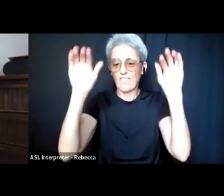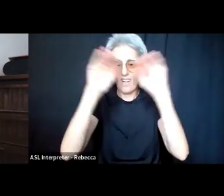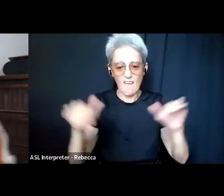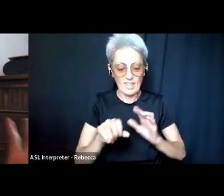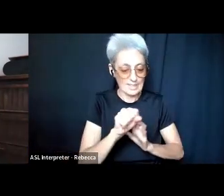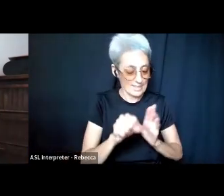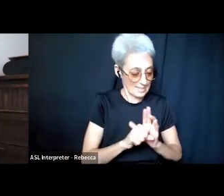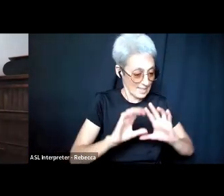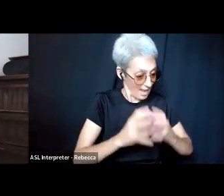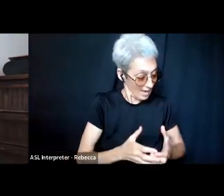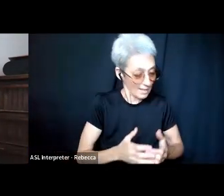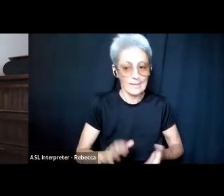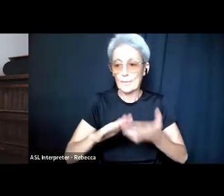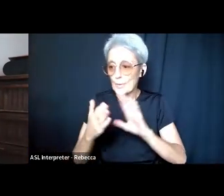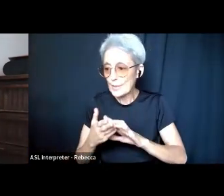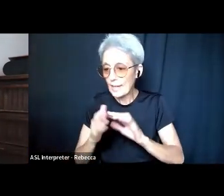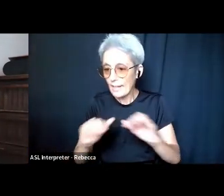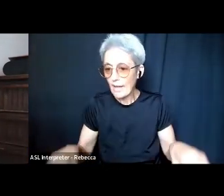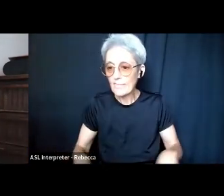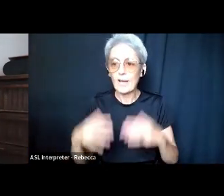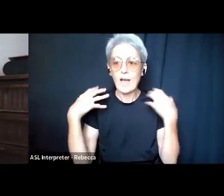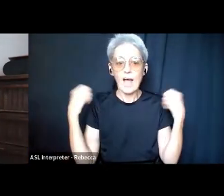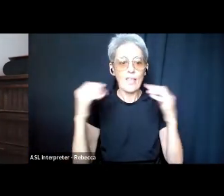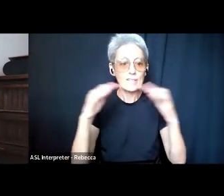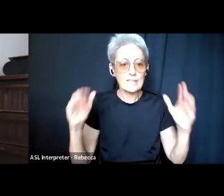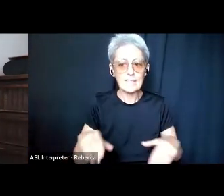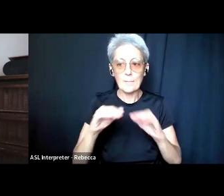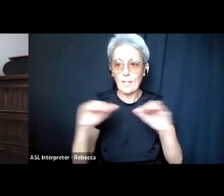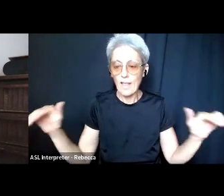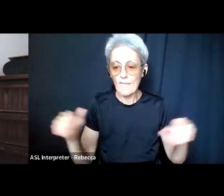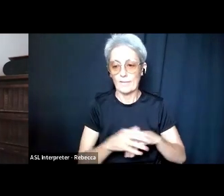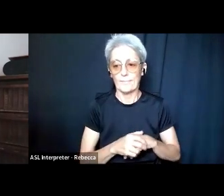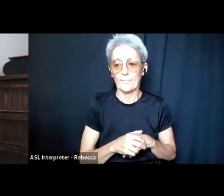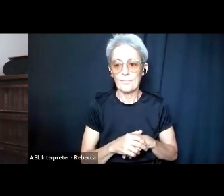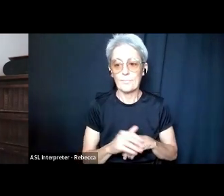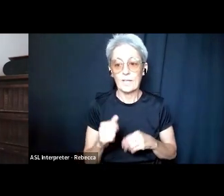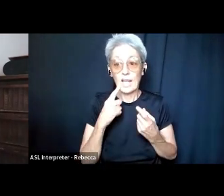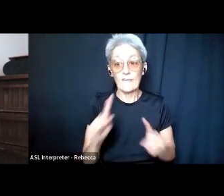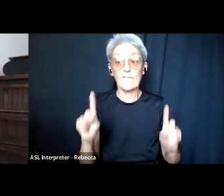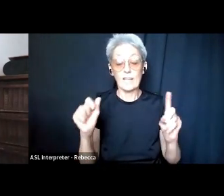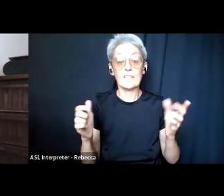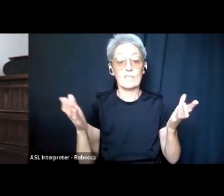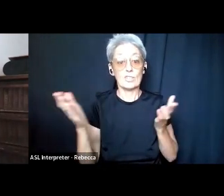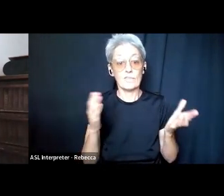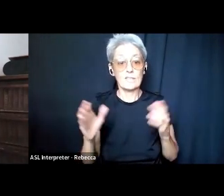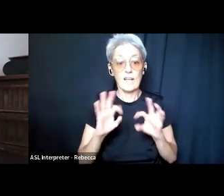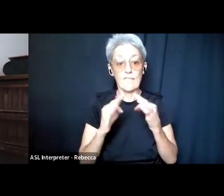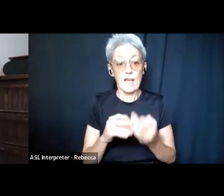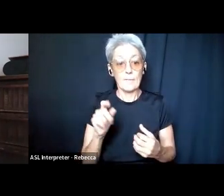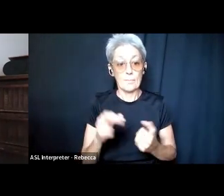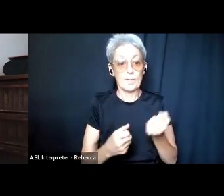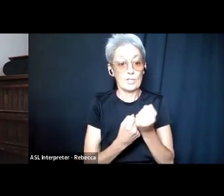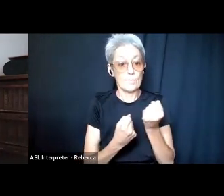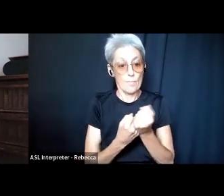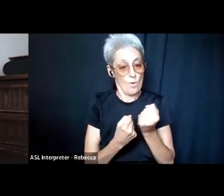community levels, and health system levels, so that the effective services, family peer support being an example